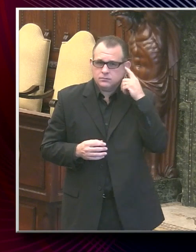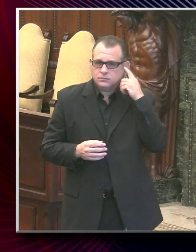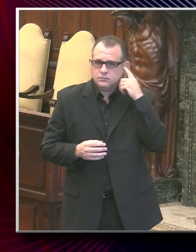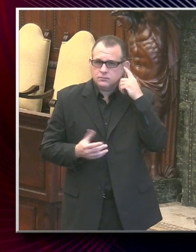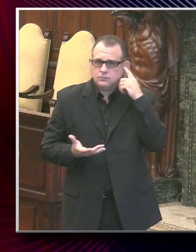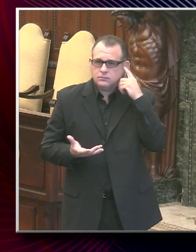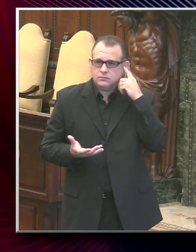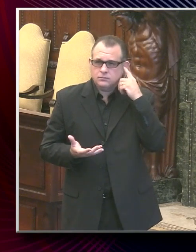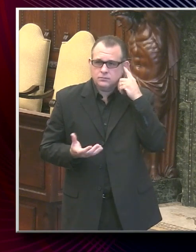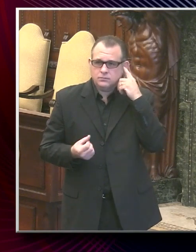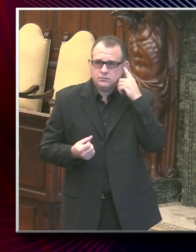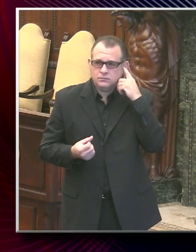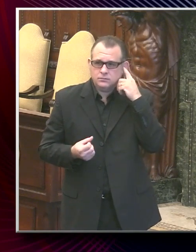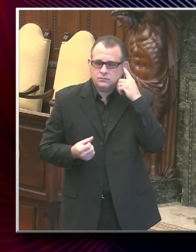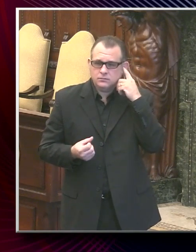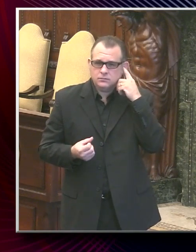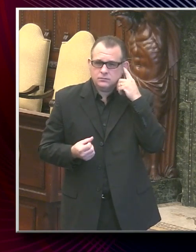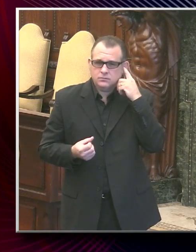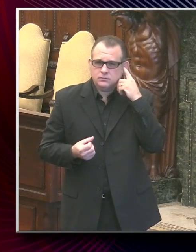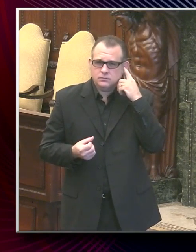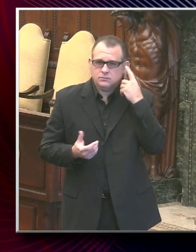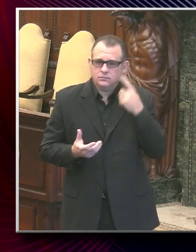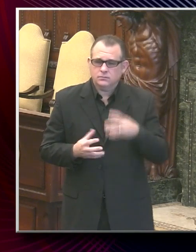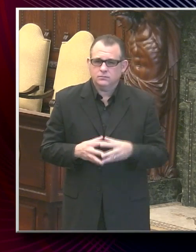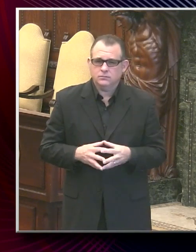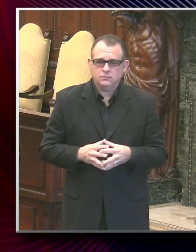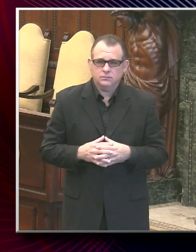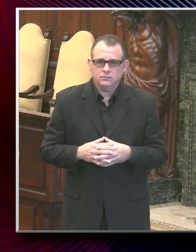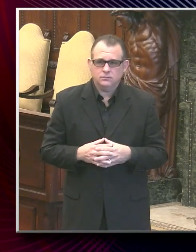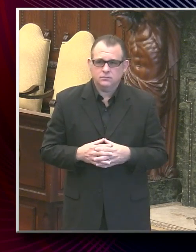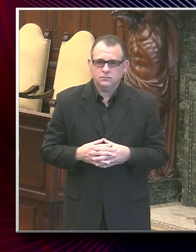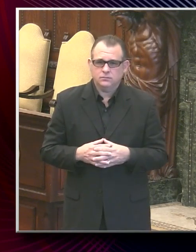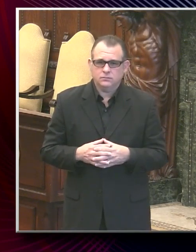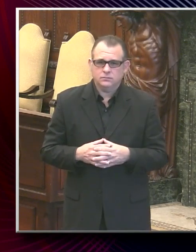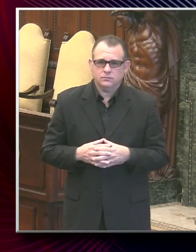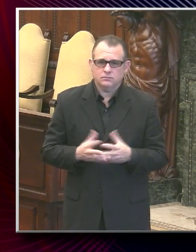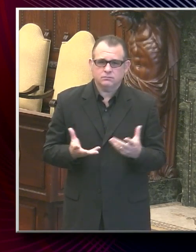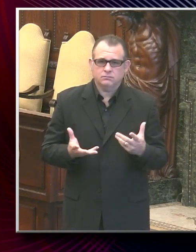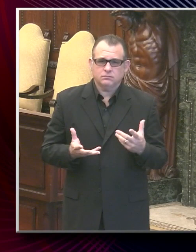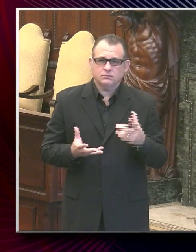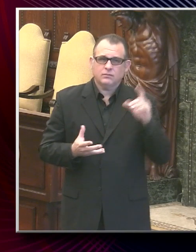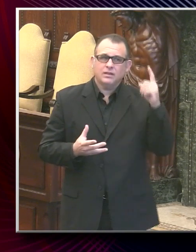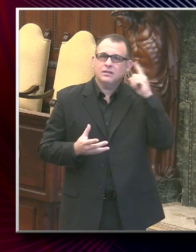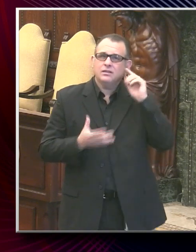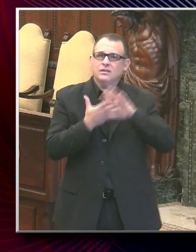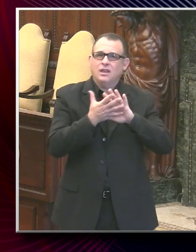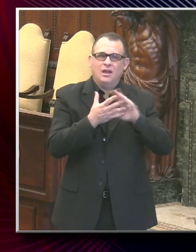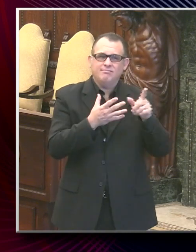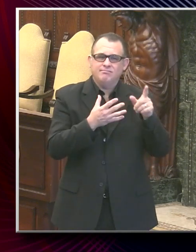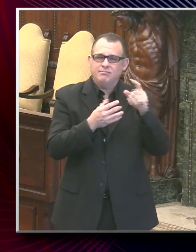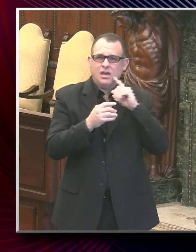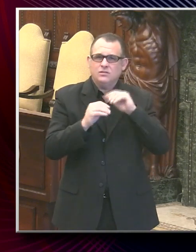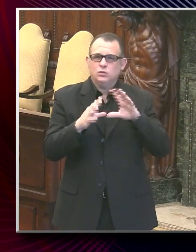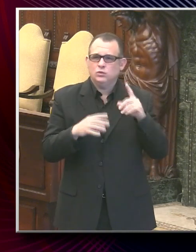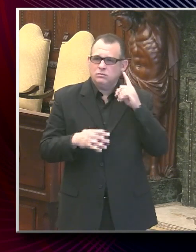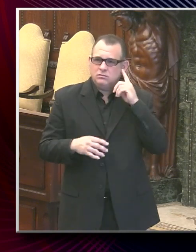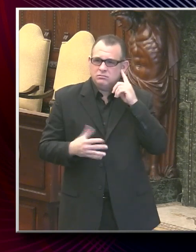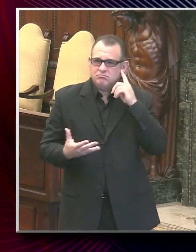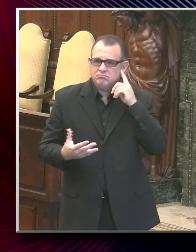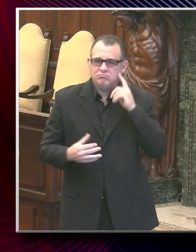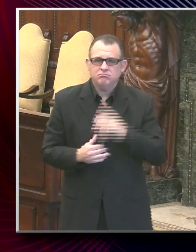have been canceled. My question is, for those that have been already planned and scheduled, how many are being canceled?